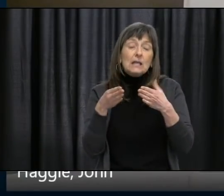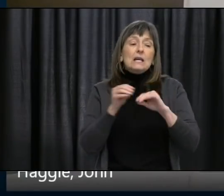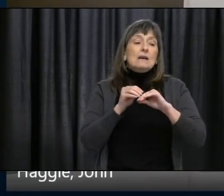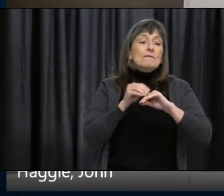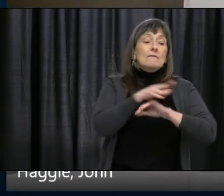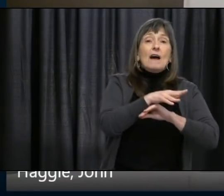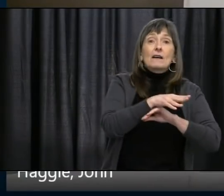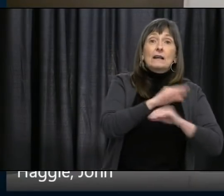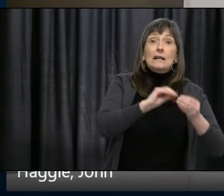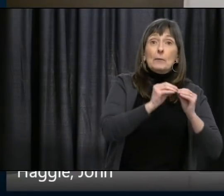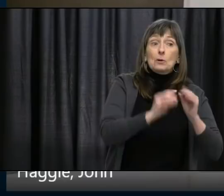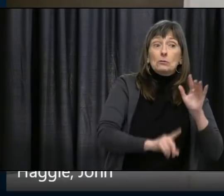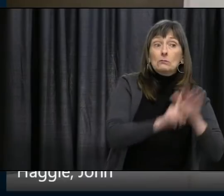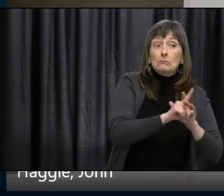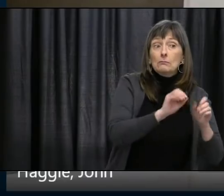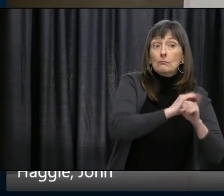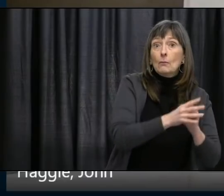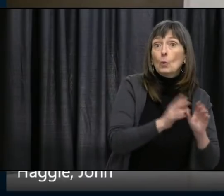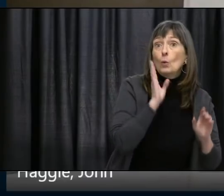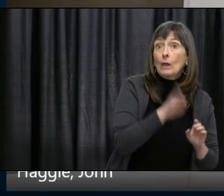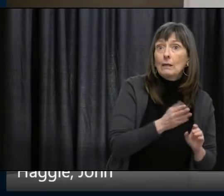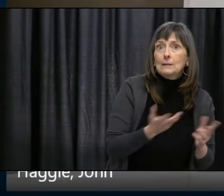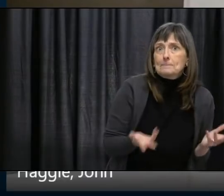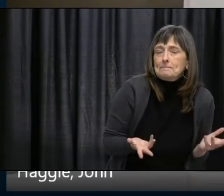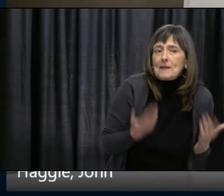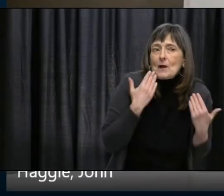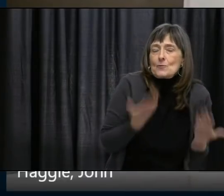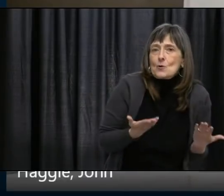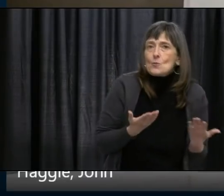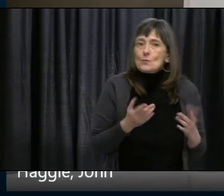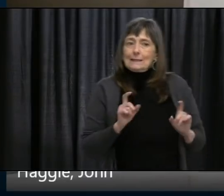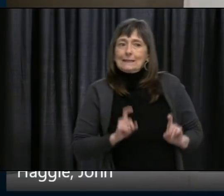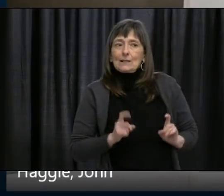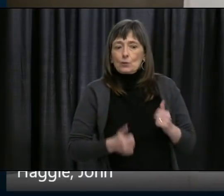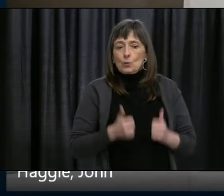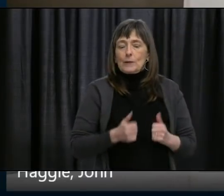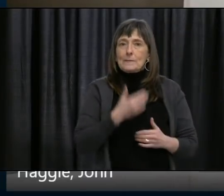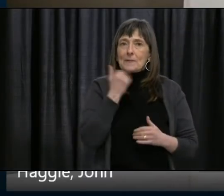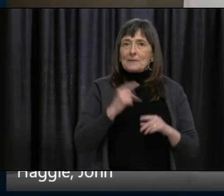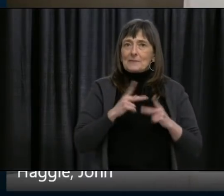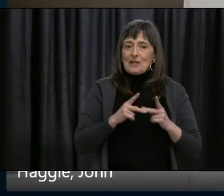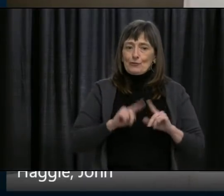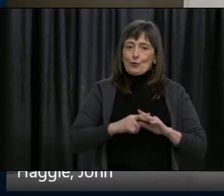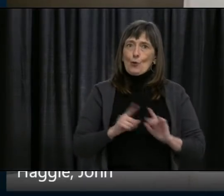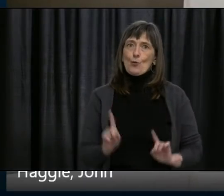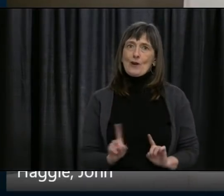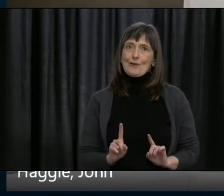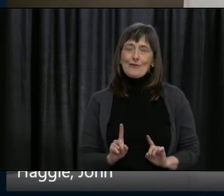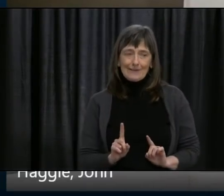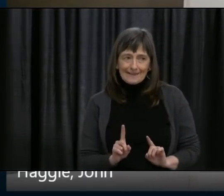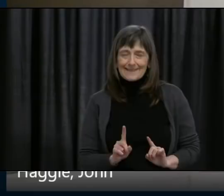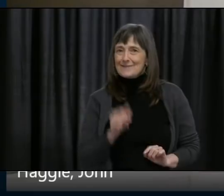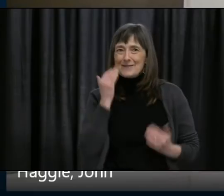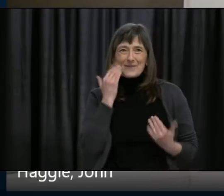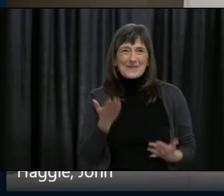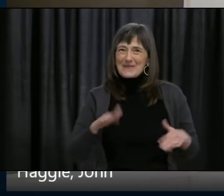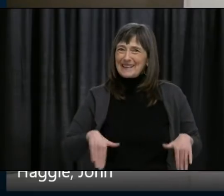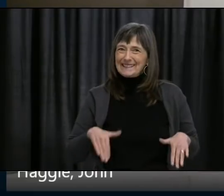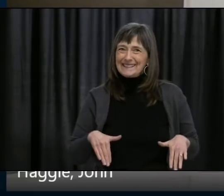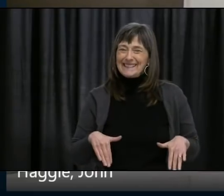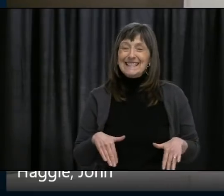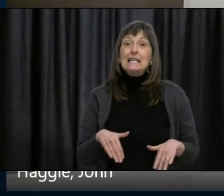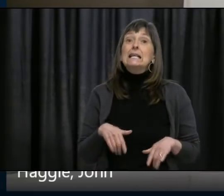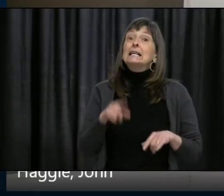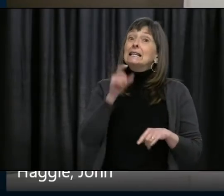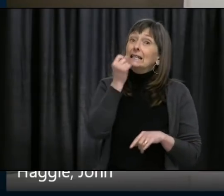in terms of the return of the virus? Because, as I said earlier on, this virus, no matter what we do, people still will get